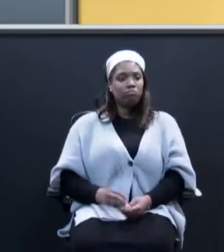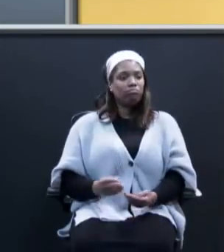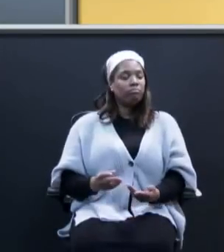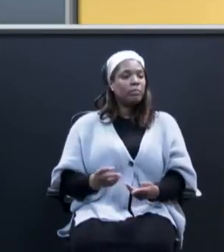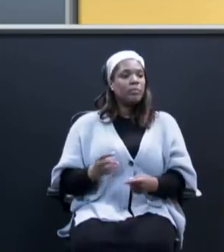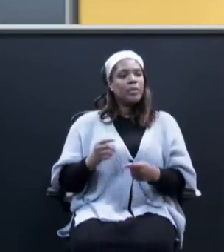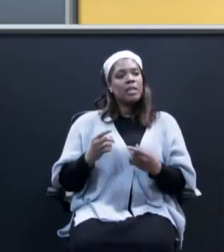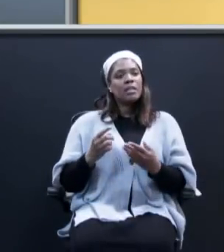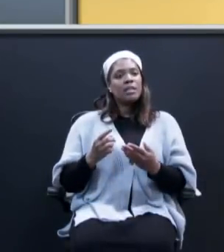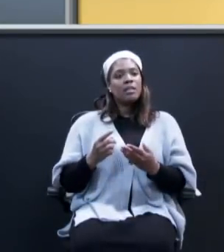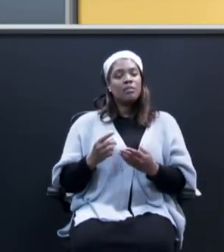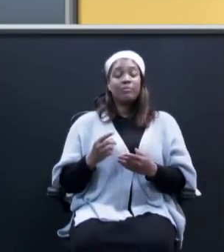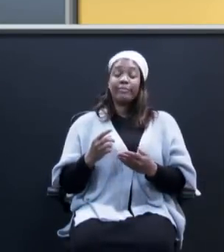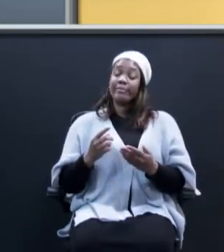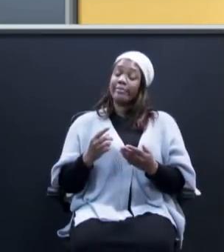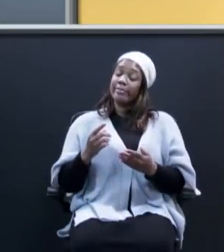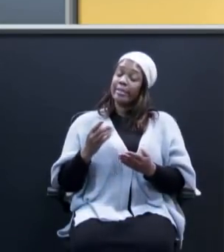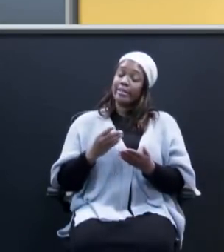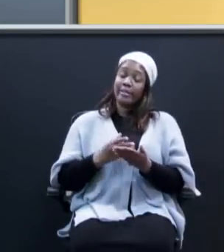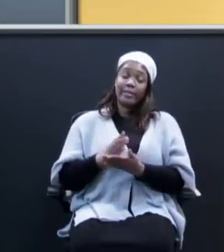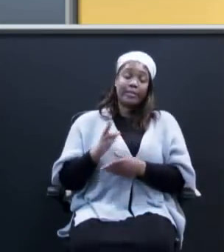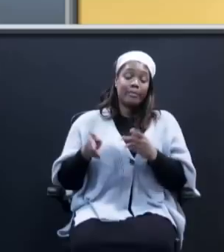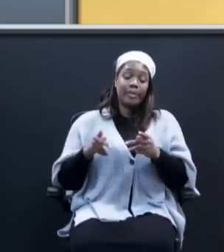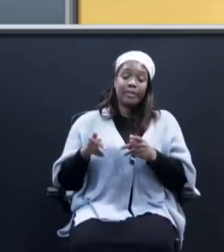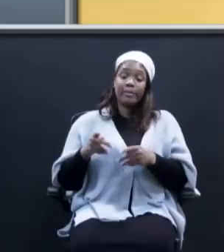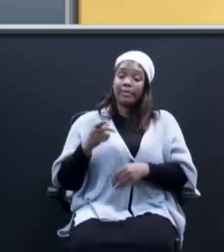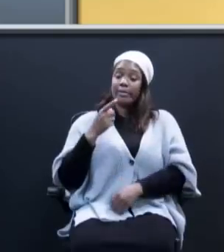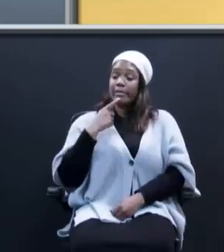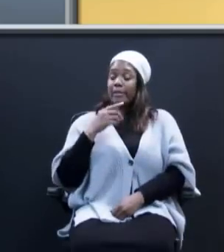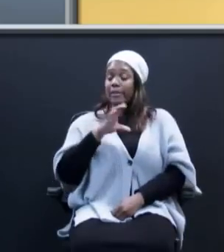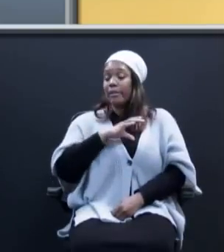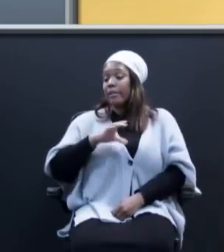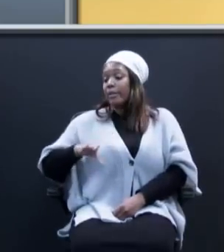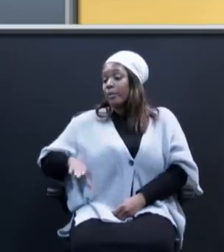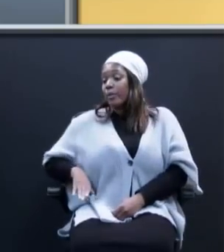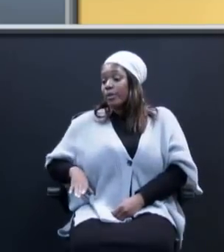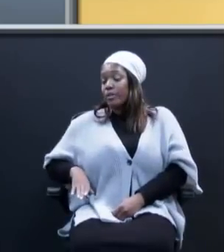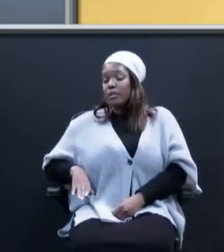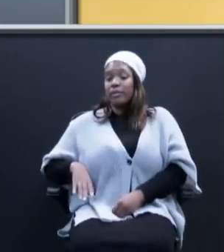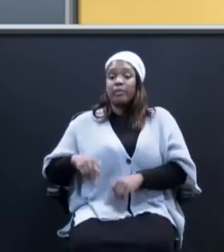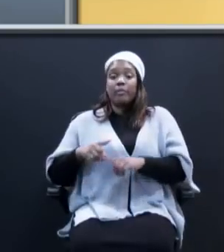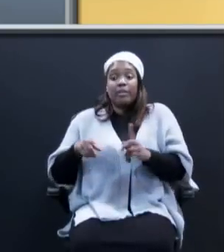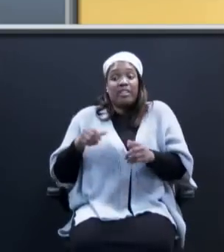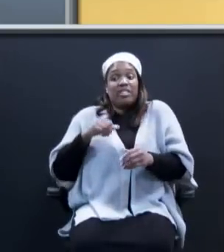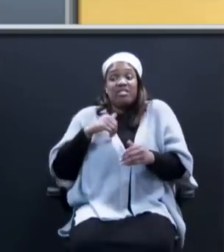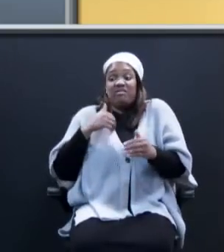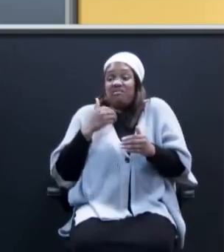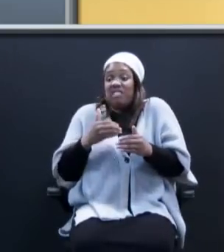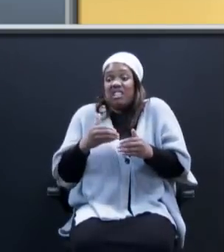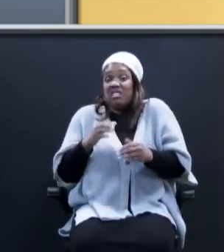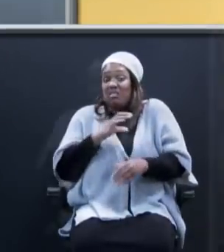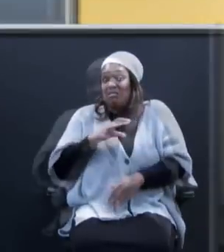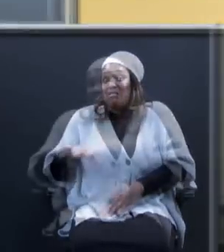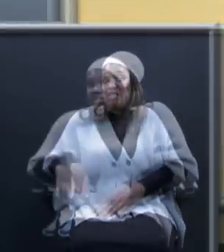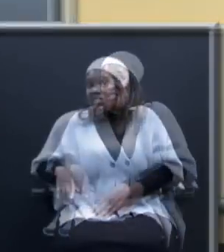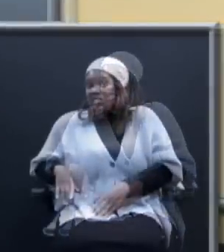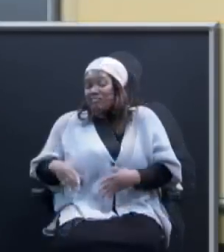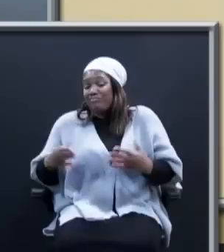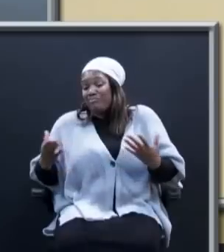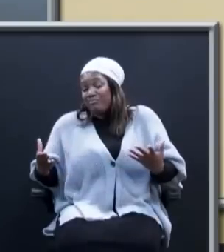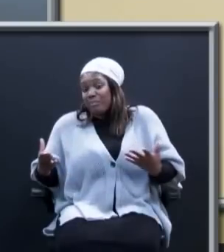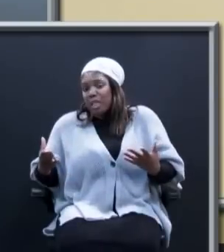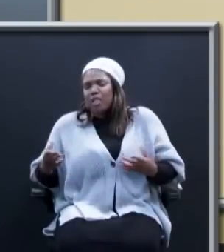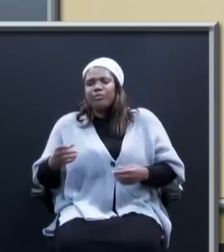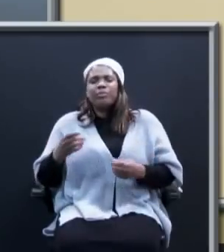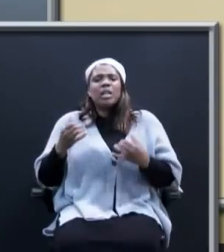I say call themselves Christians, because if you're Christ-like, then you do just what he do. Verse 7, go ahead. Purge out therefore the